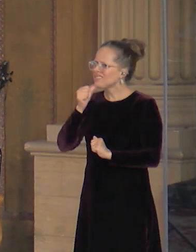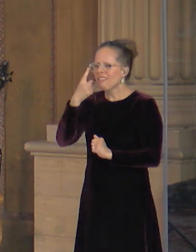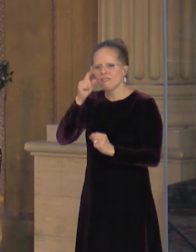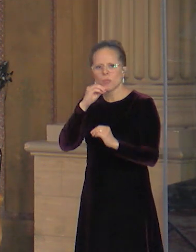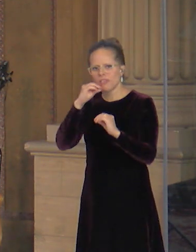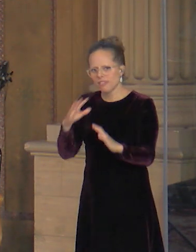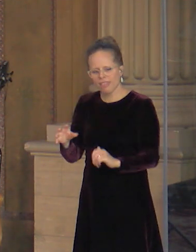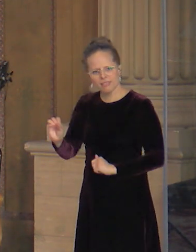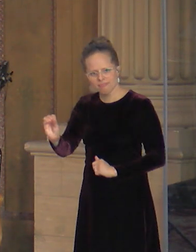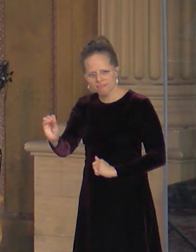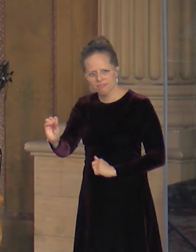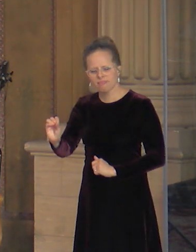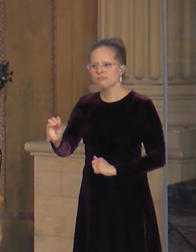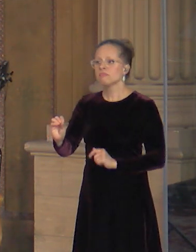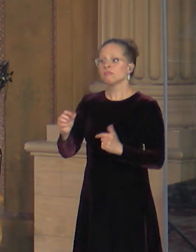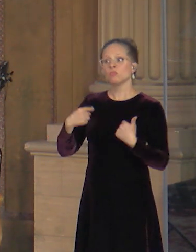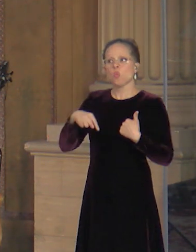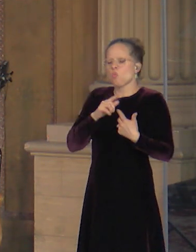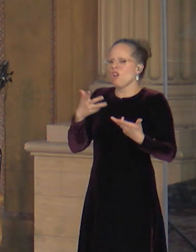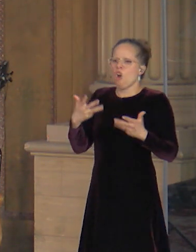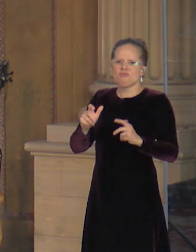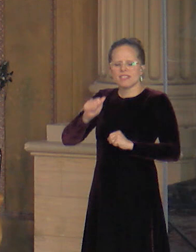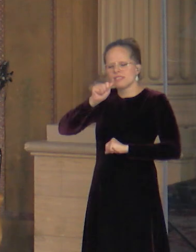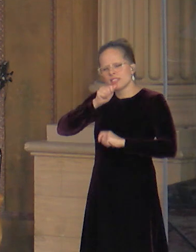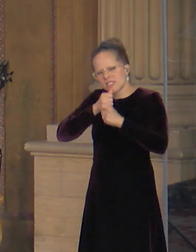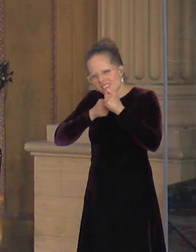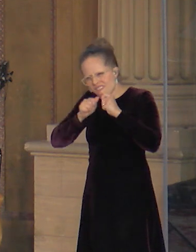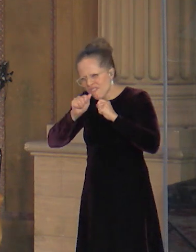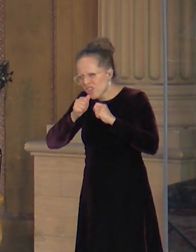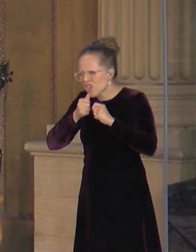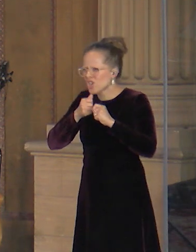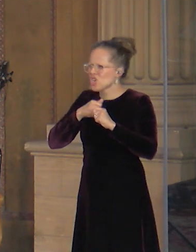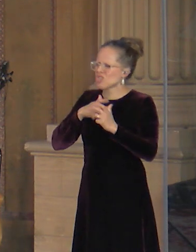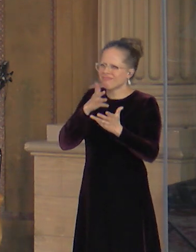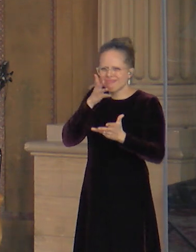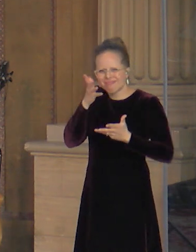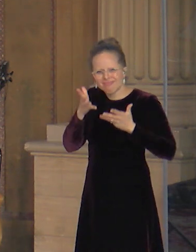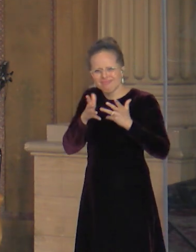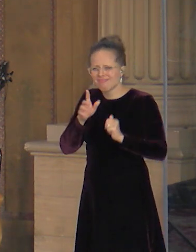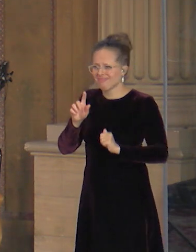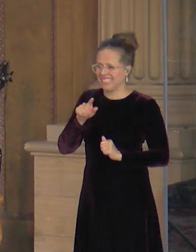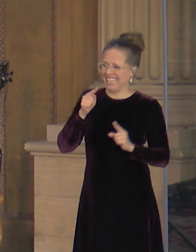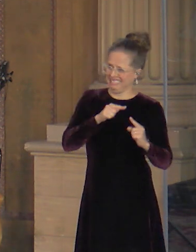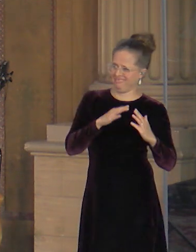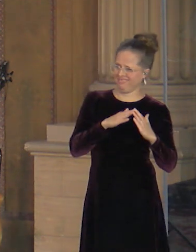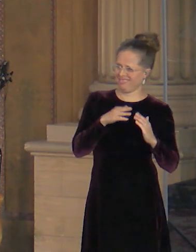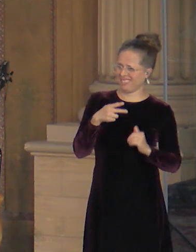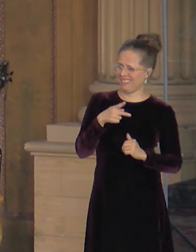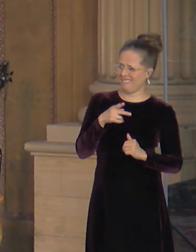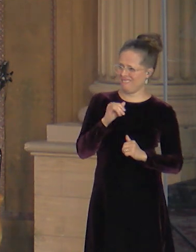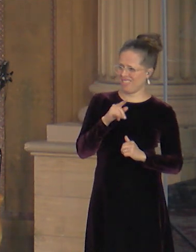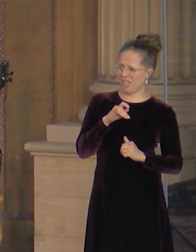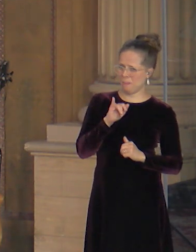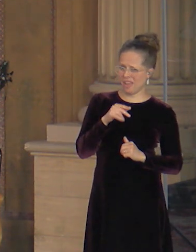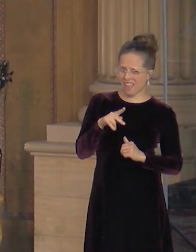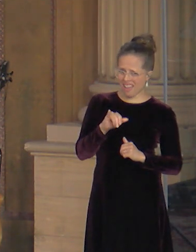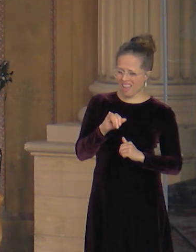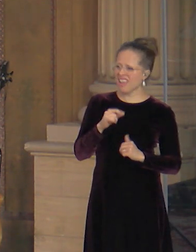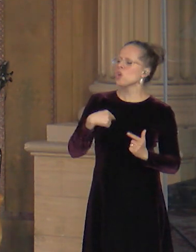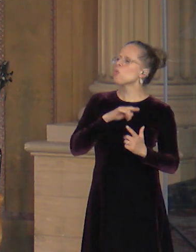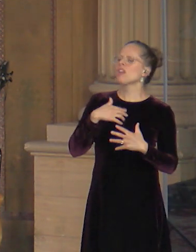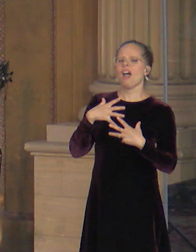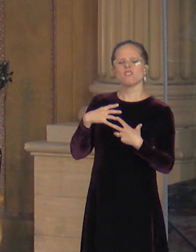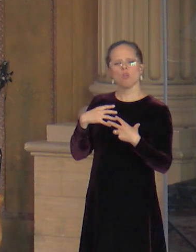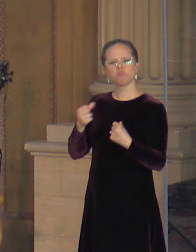but though we had already suffered and been shamefully treated at Philippi as you know we had boldness in our